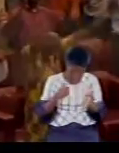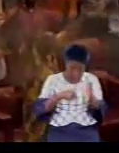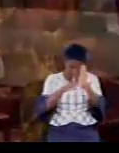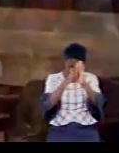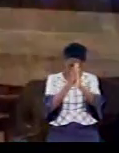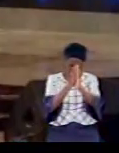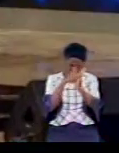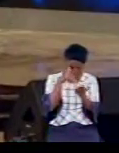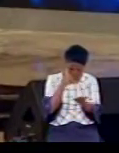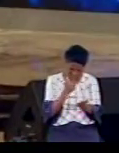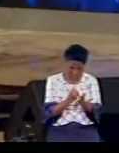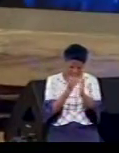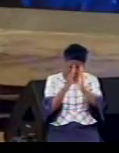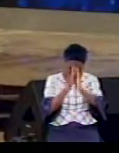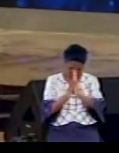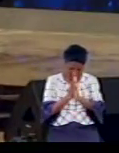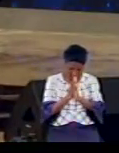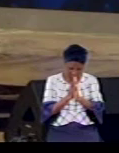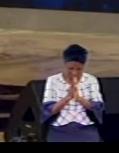pray.